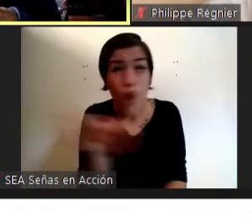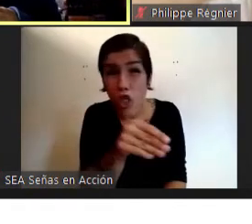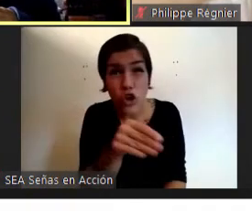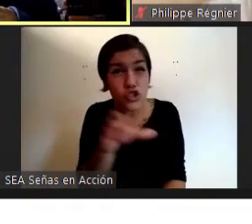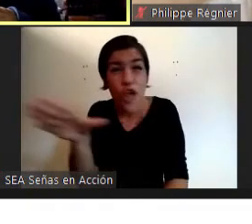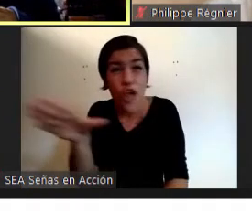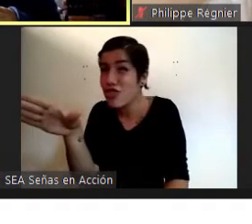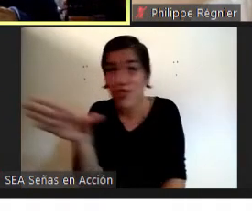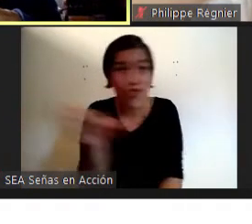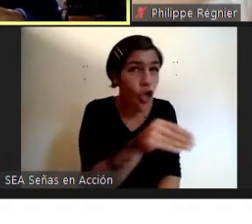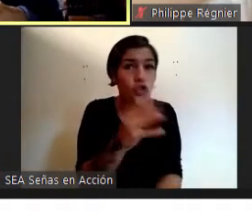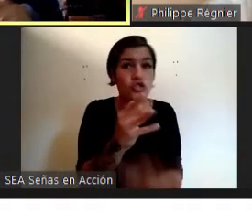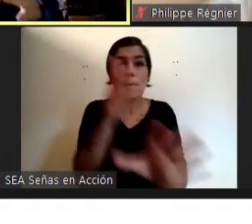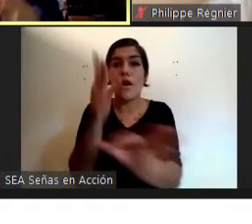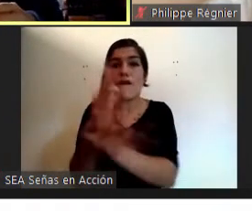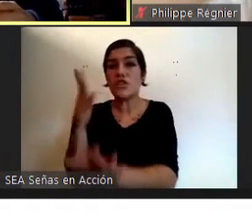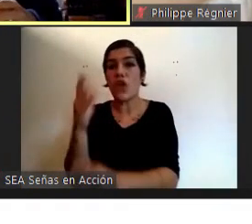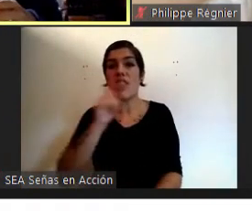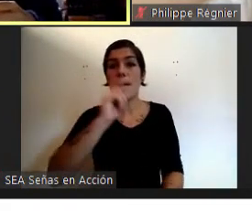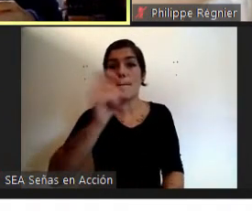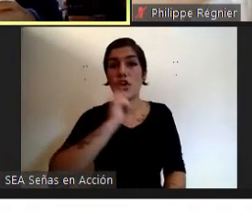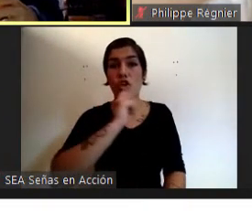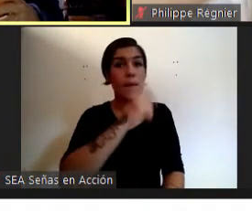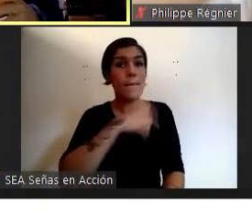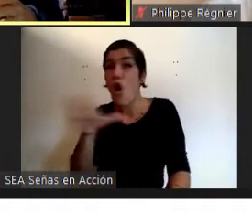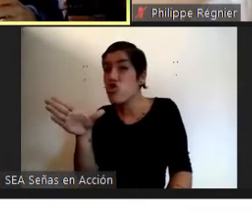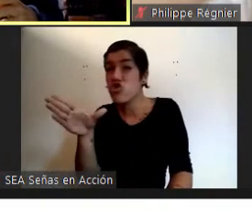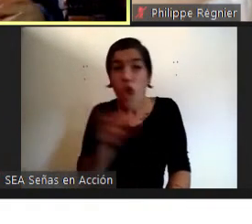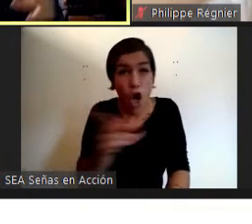adopted, alongside our